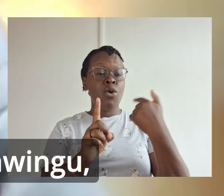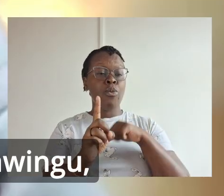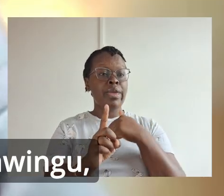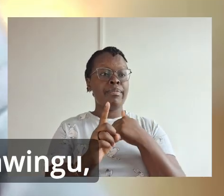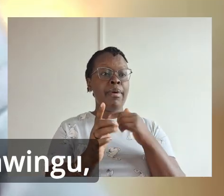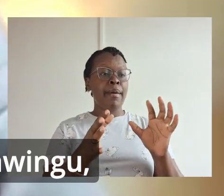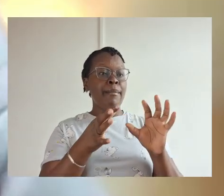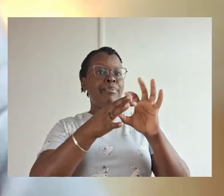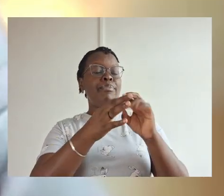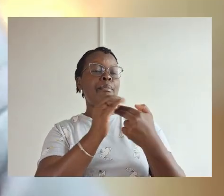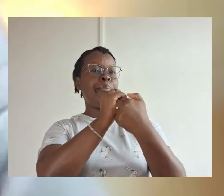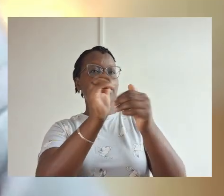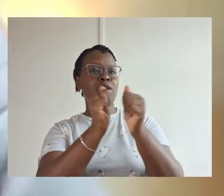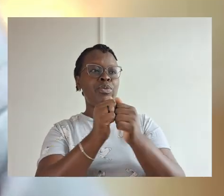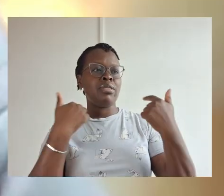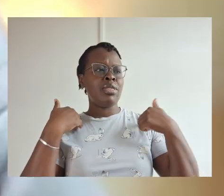have partnered with Mawingu,